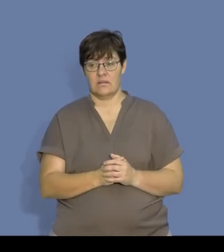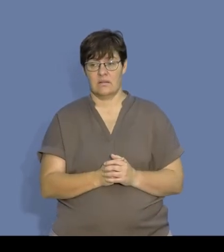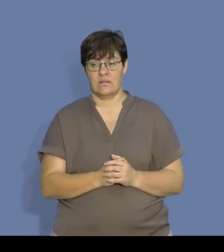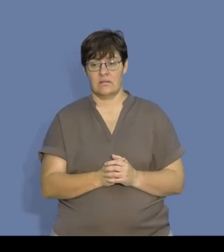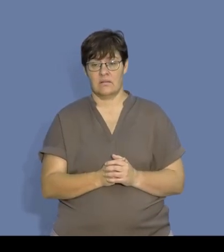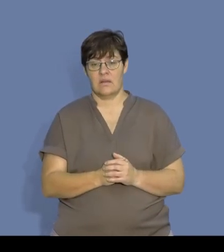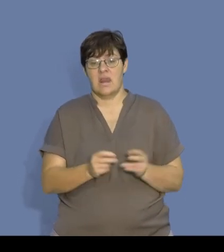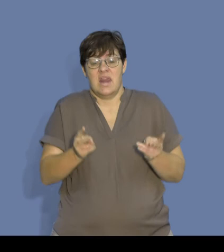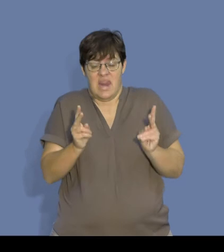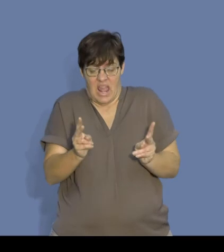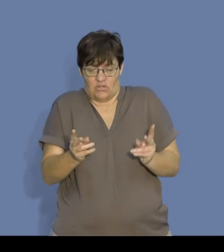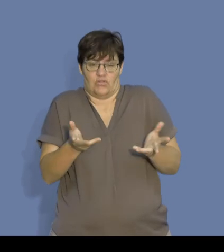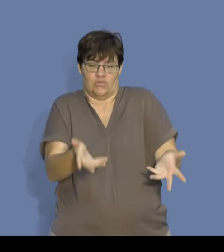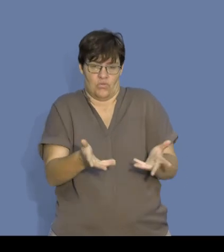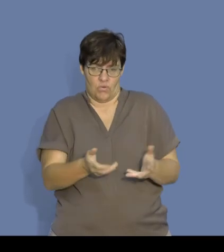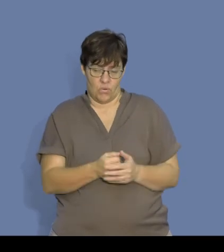nature.